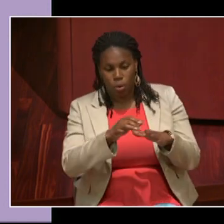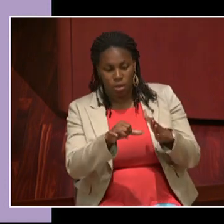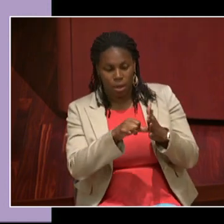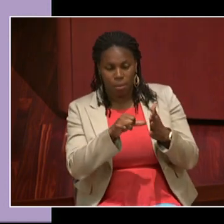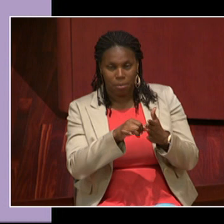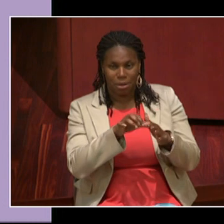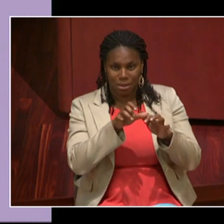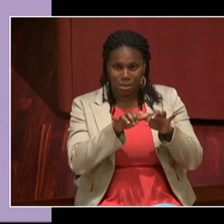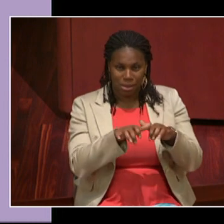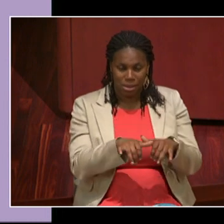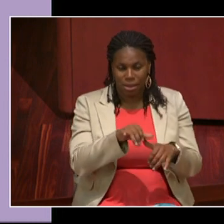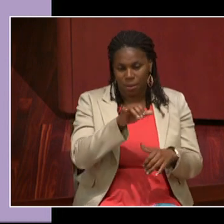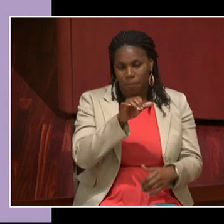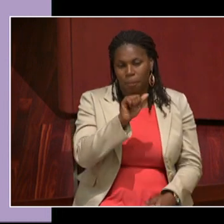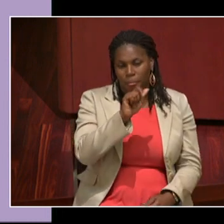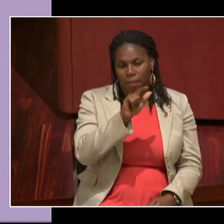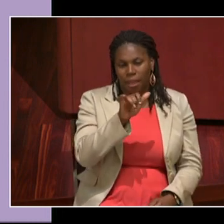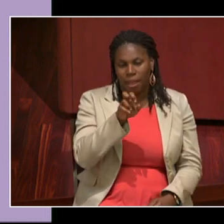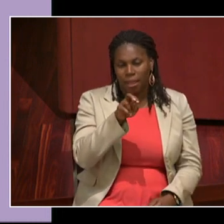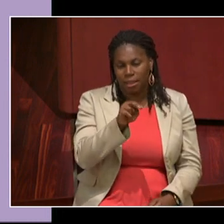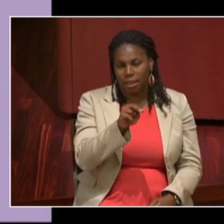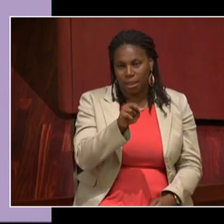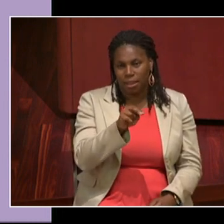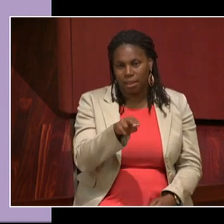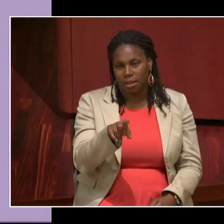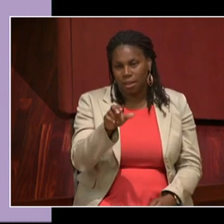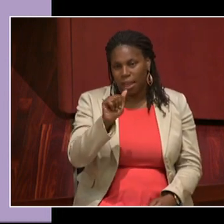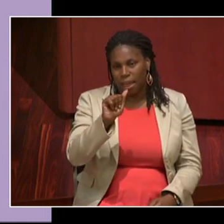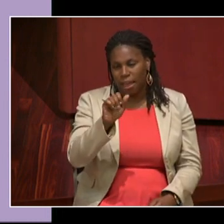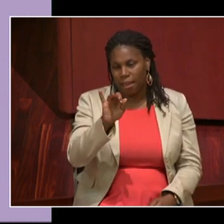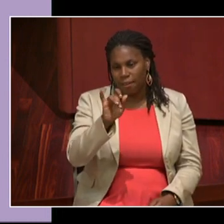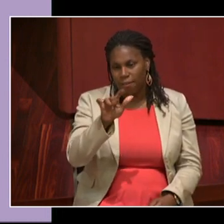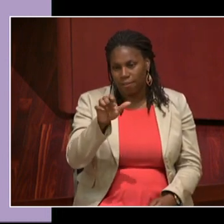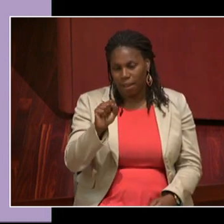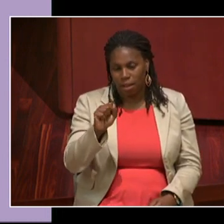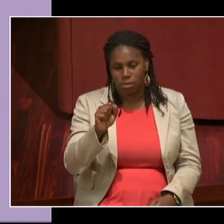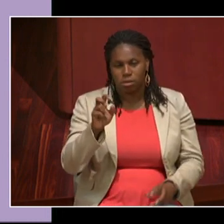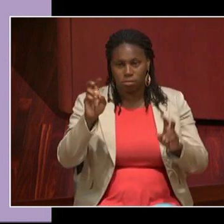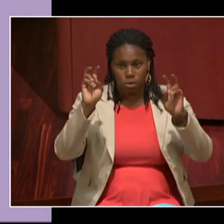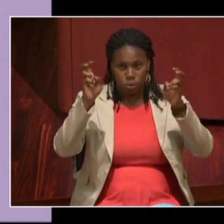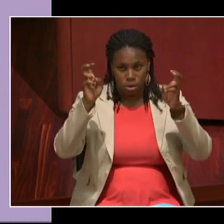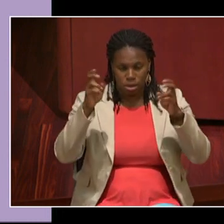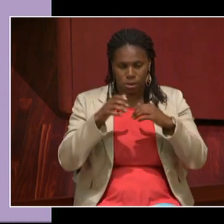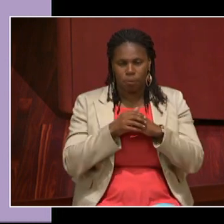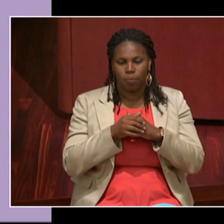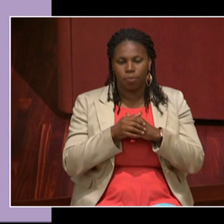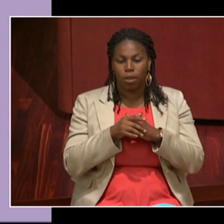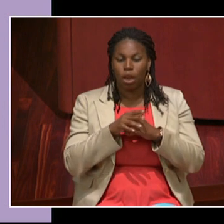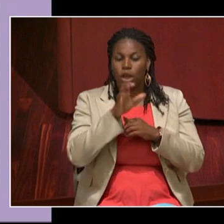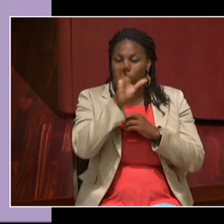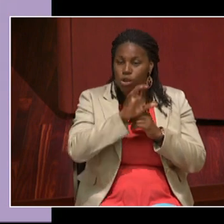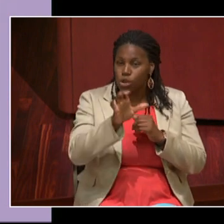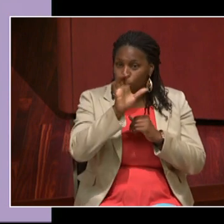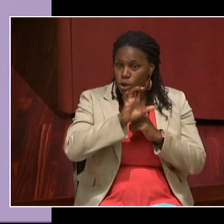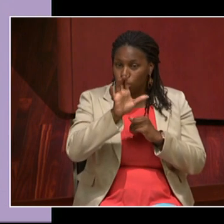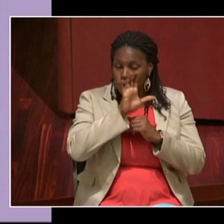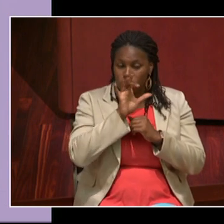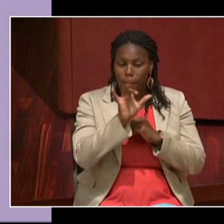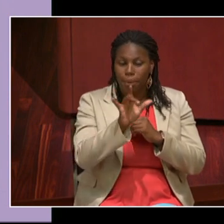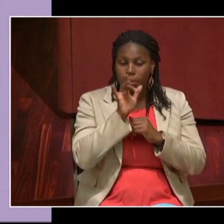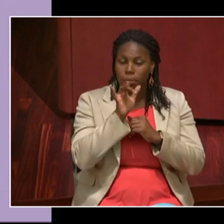alien case files in quotation marks, and when you hit search, you'll see that the results that